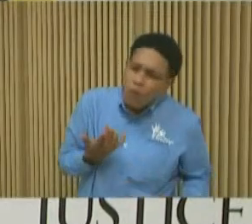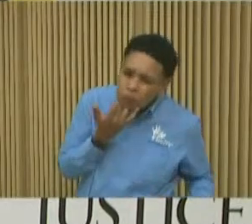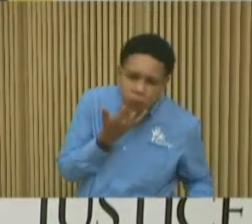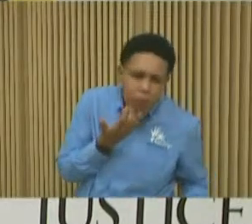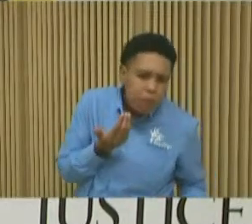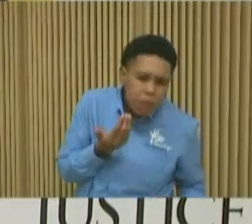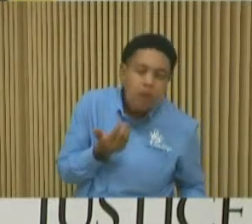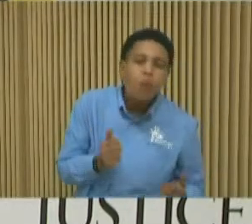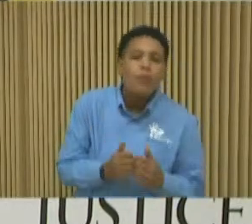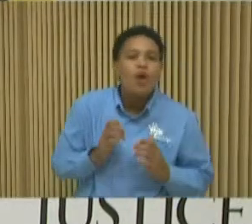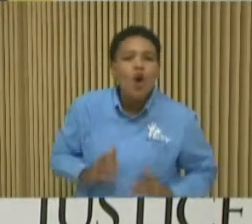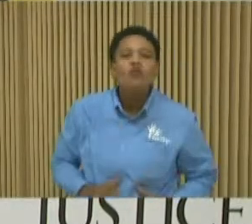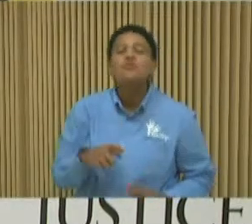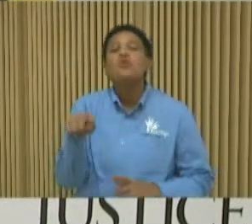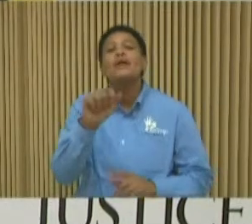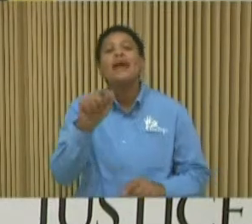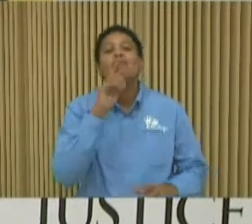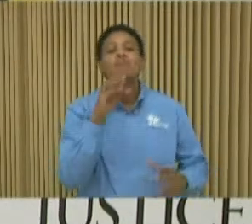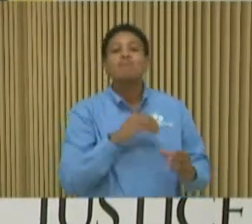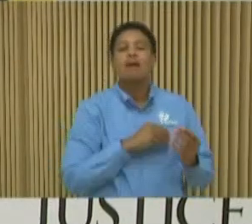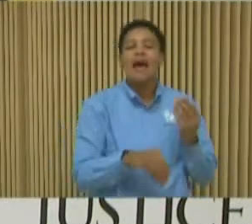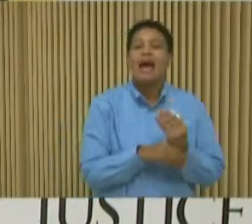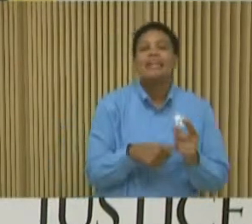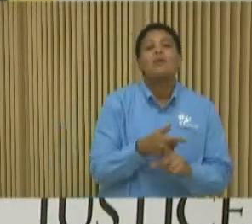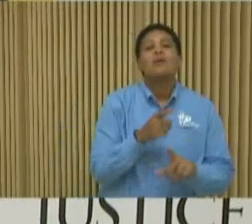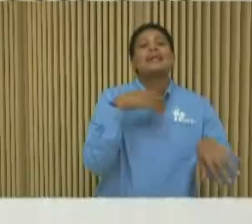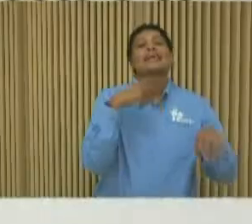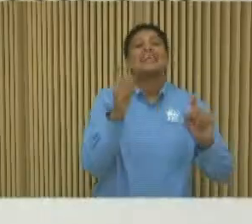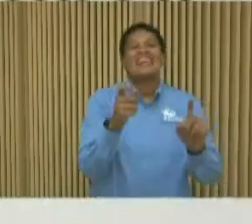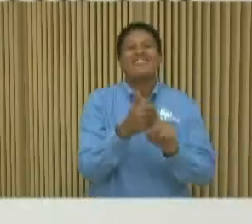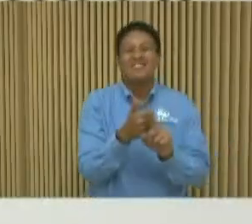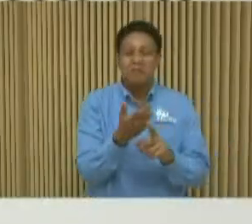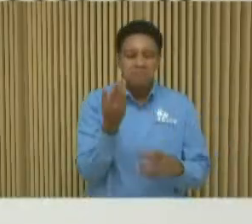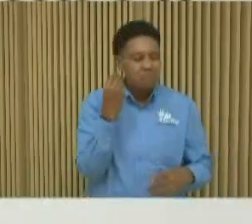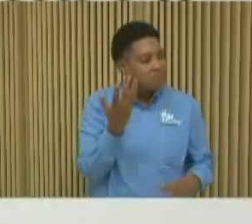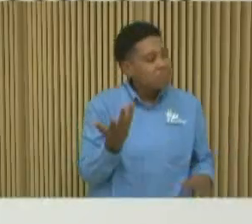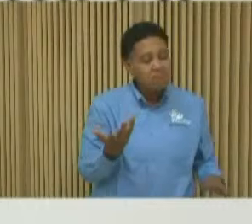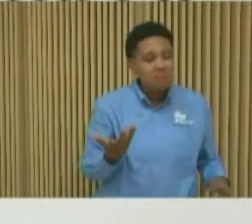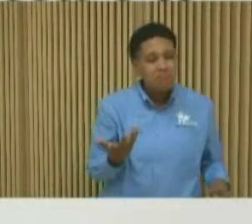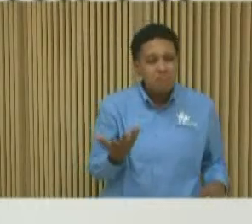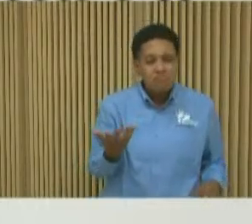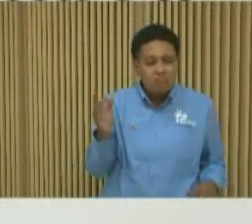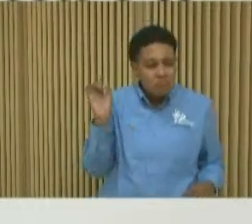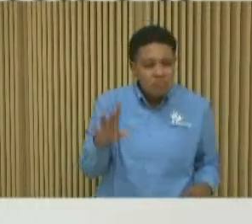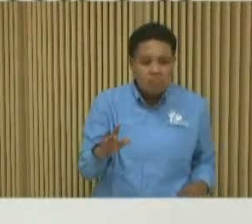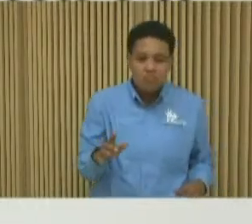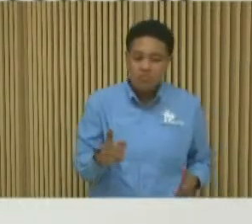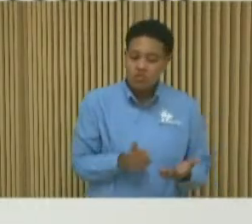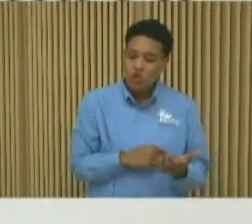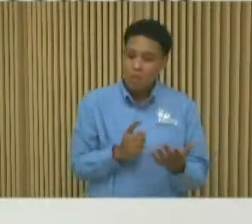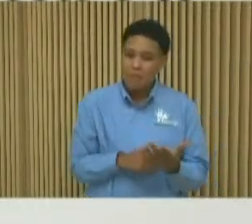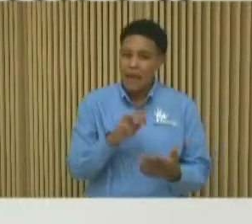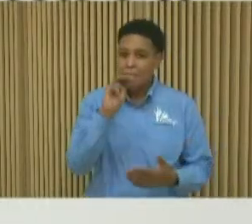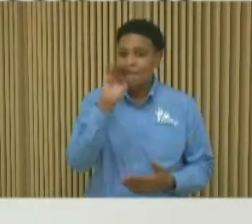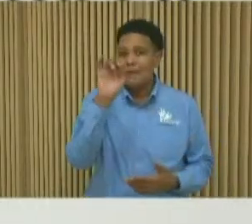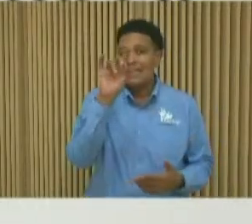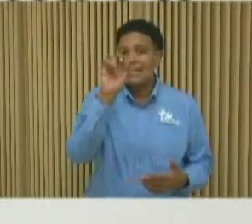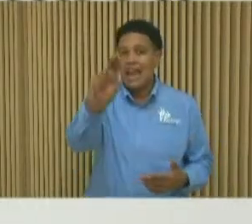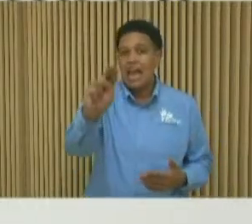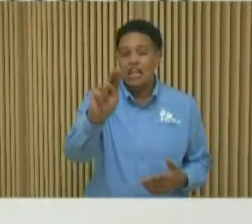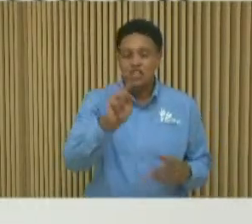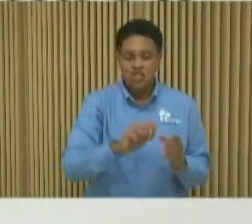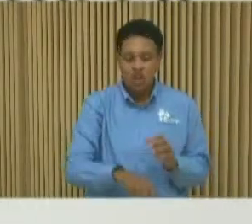they can get that buy-in, and they'll give you their bottom line just to say, yeah, man, yeah. Right. And sometimes a mediation